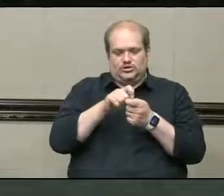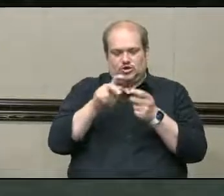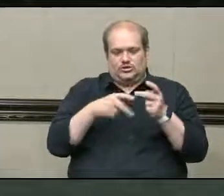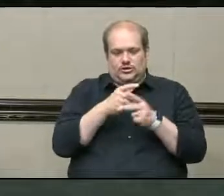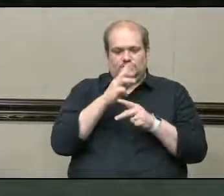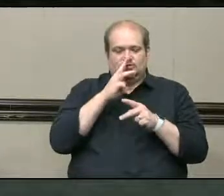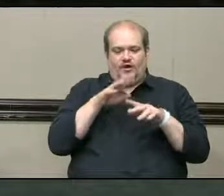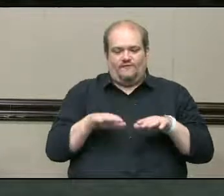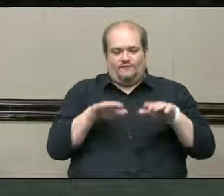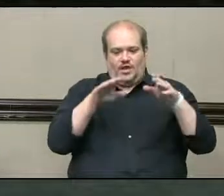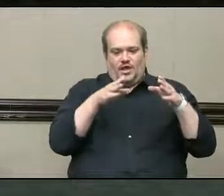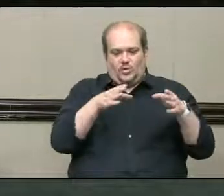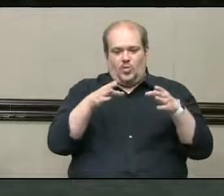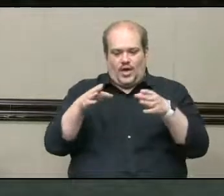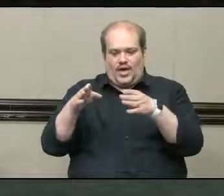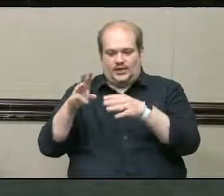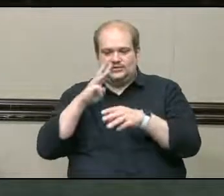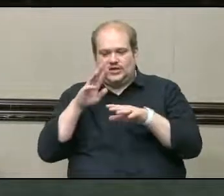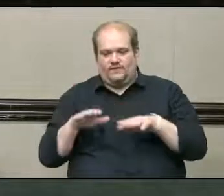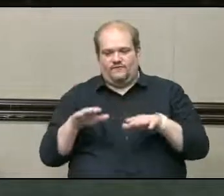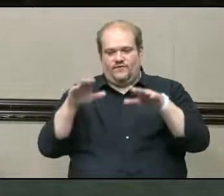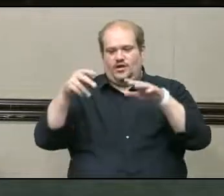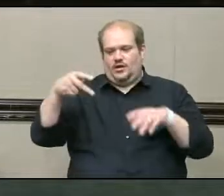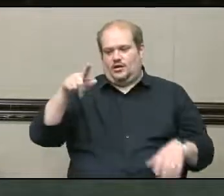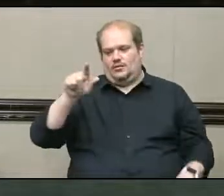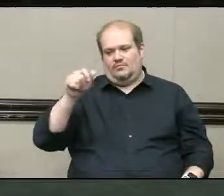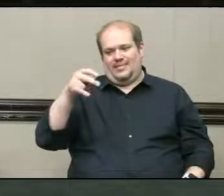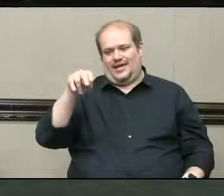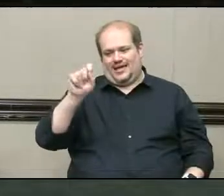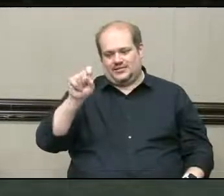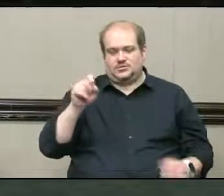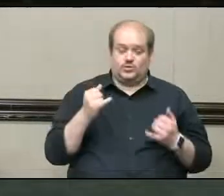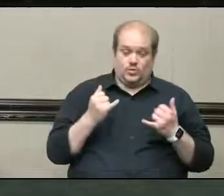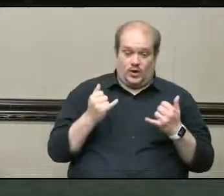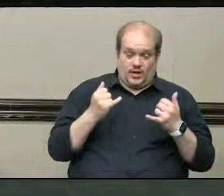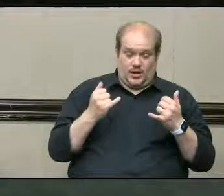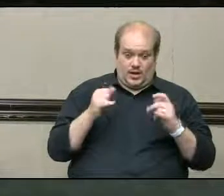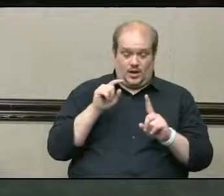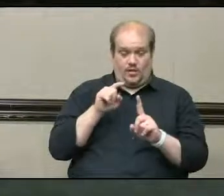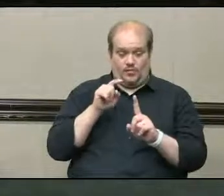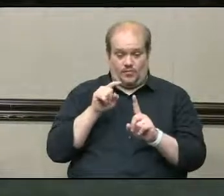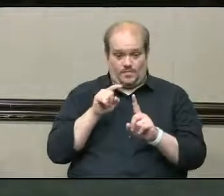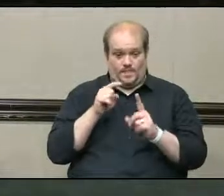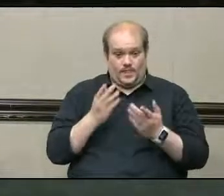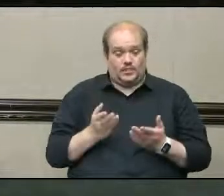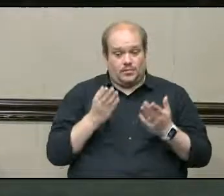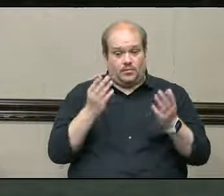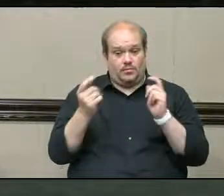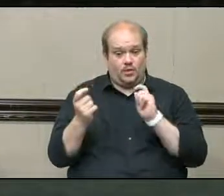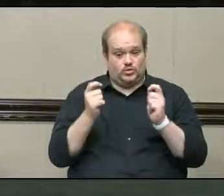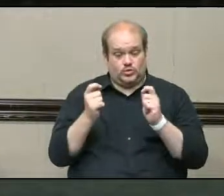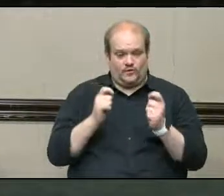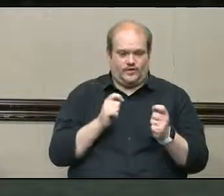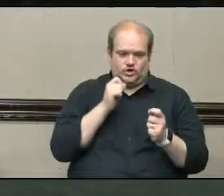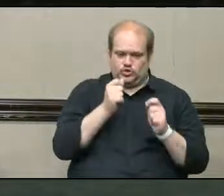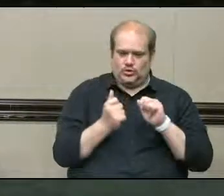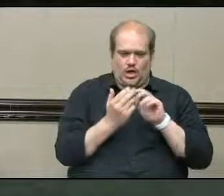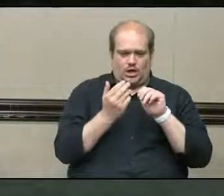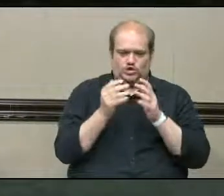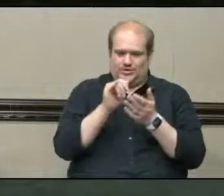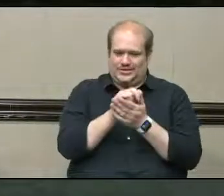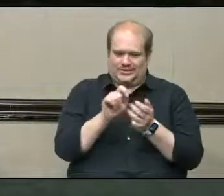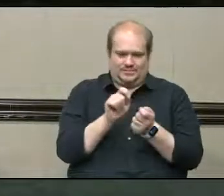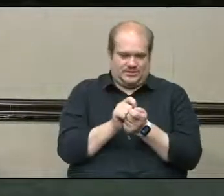of floodways and floodplains. So right now, the proposed revisions do not address